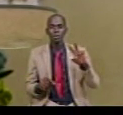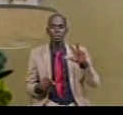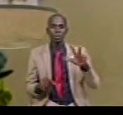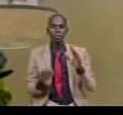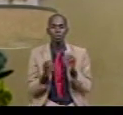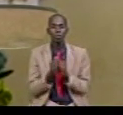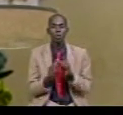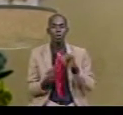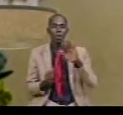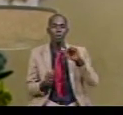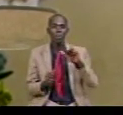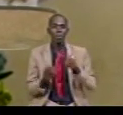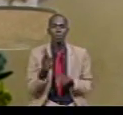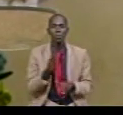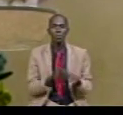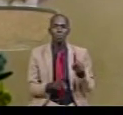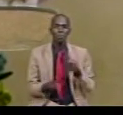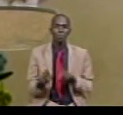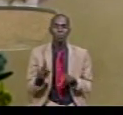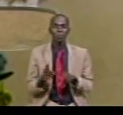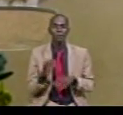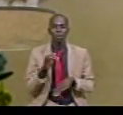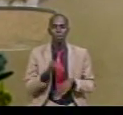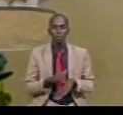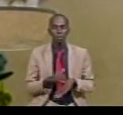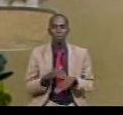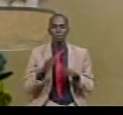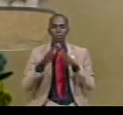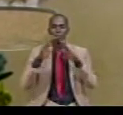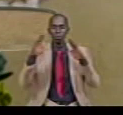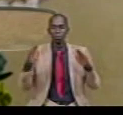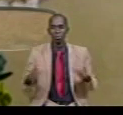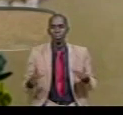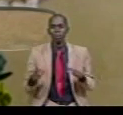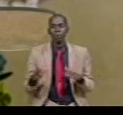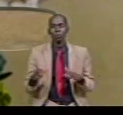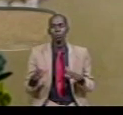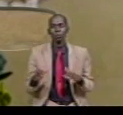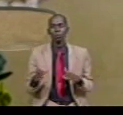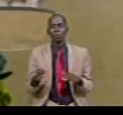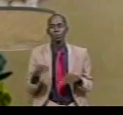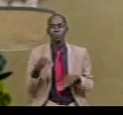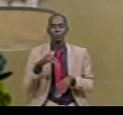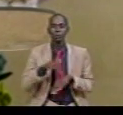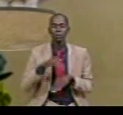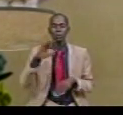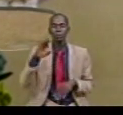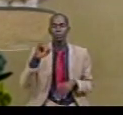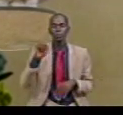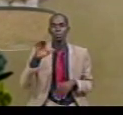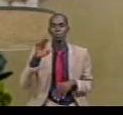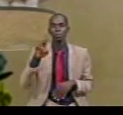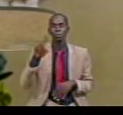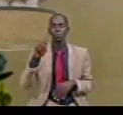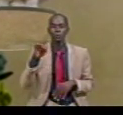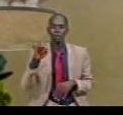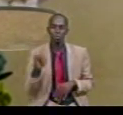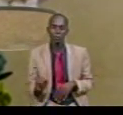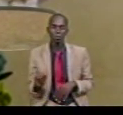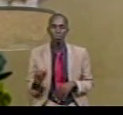15 people at Flat 2, Faculty of Education